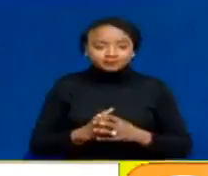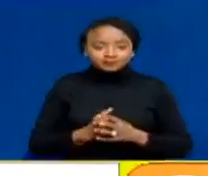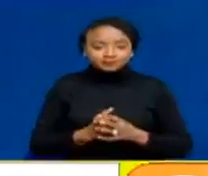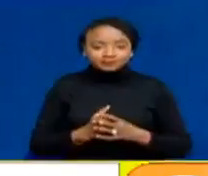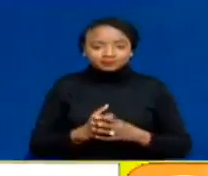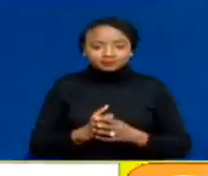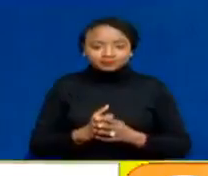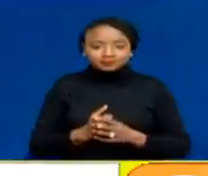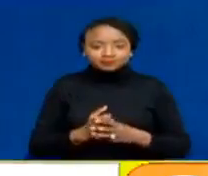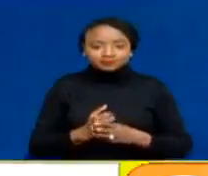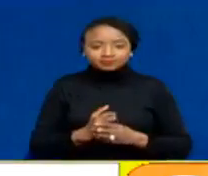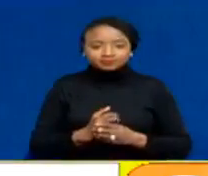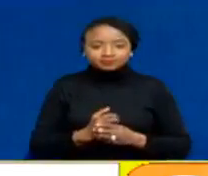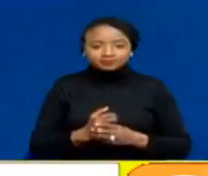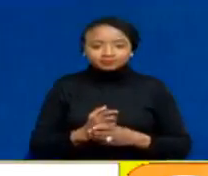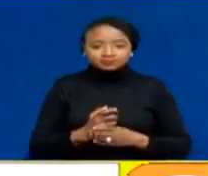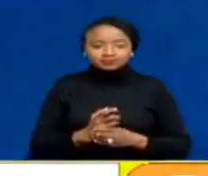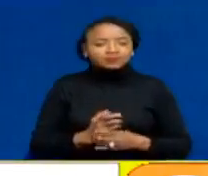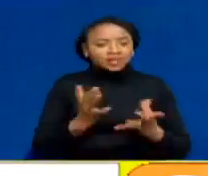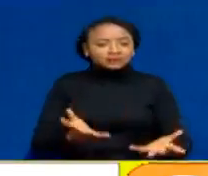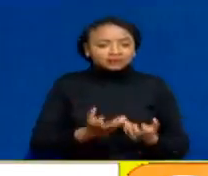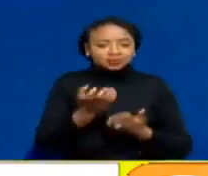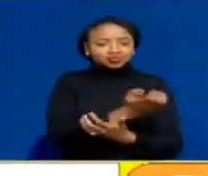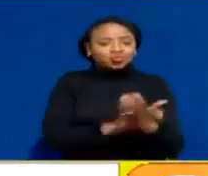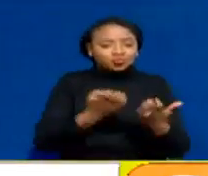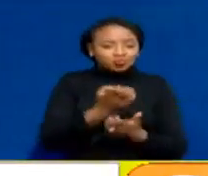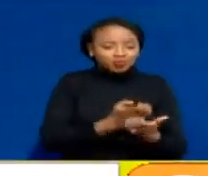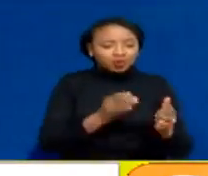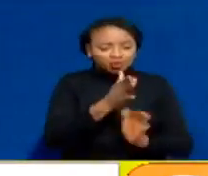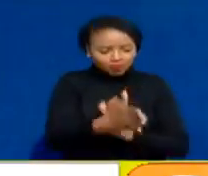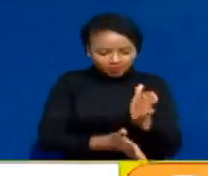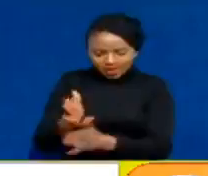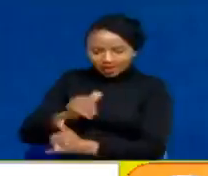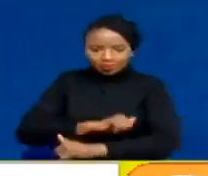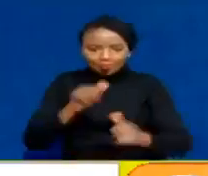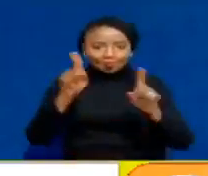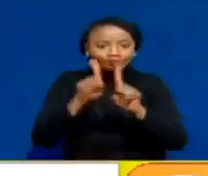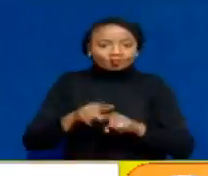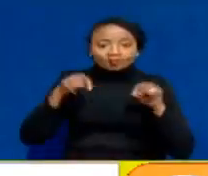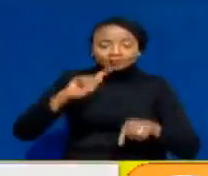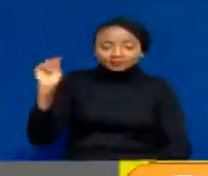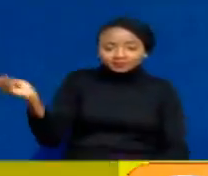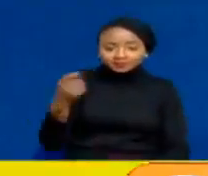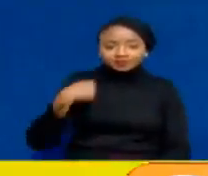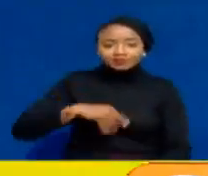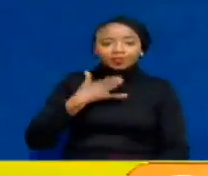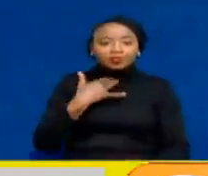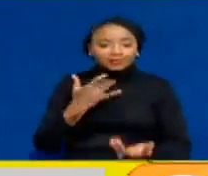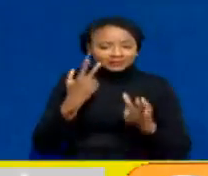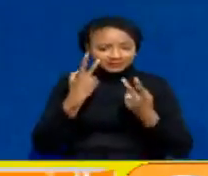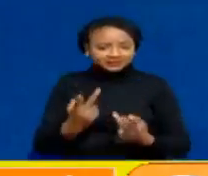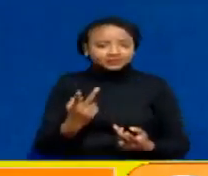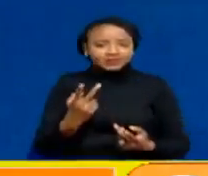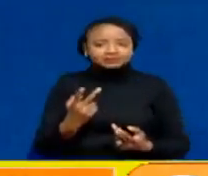needs to organize the economy to benefit more. Ile sura tunataka kuleta Kenya ni sura